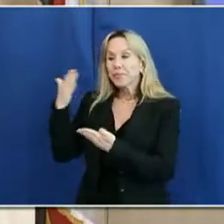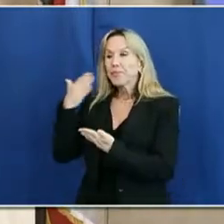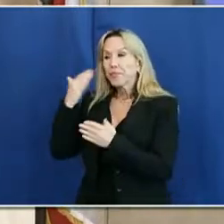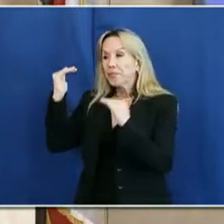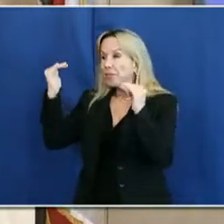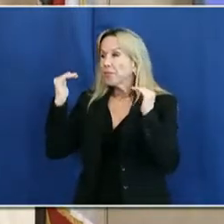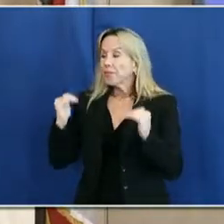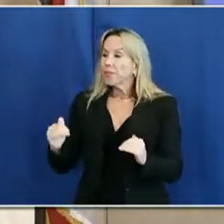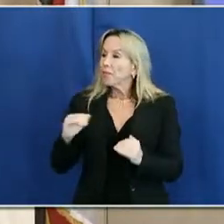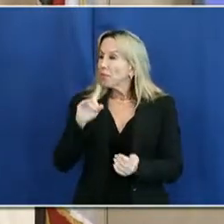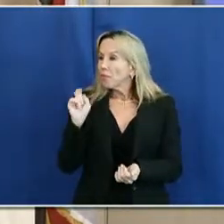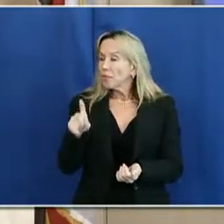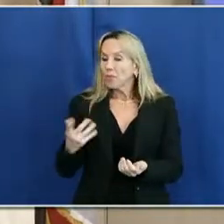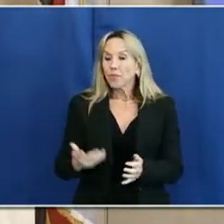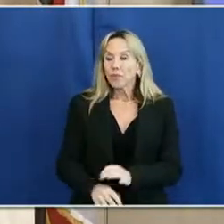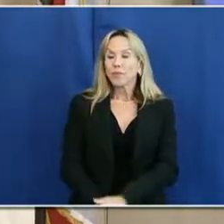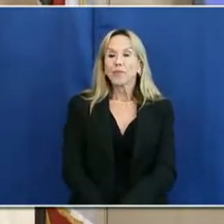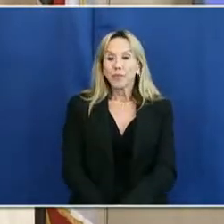Next question, please.